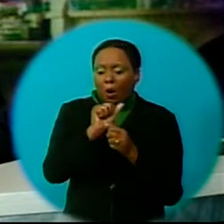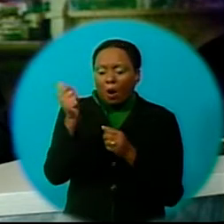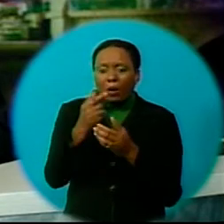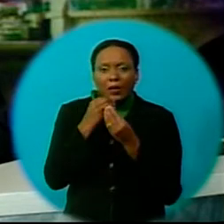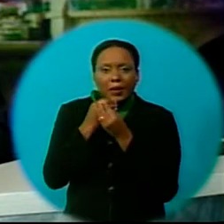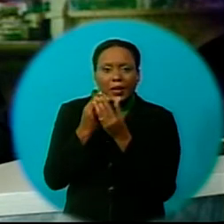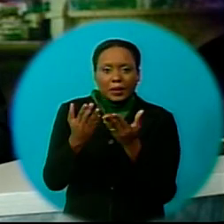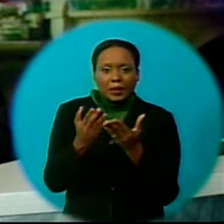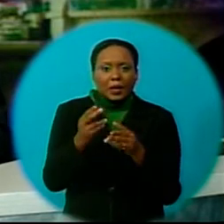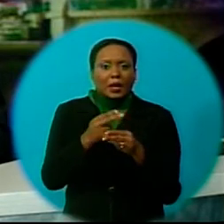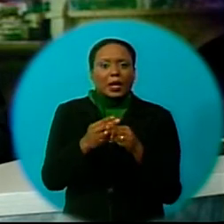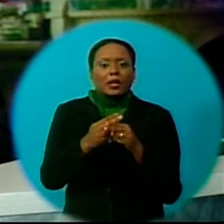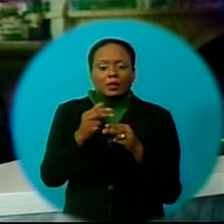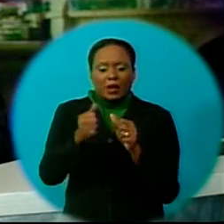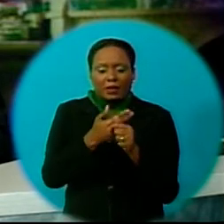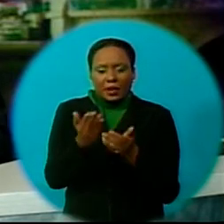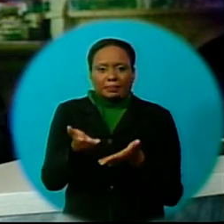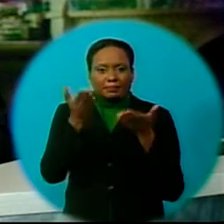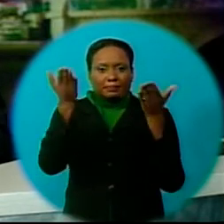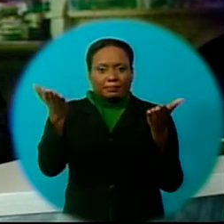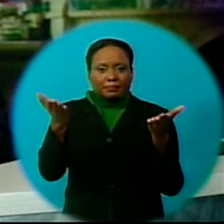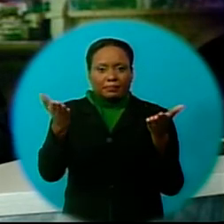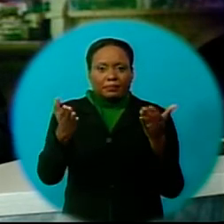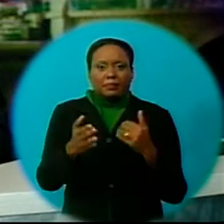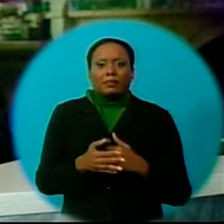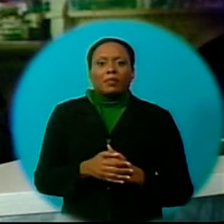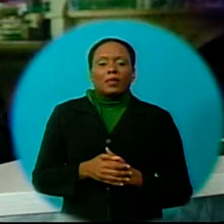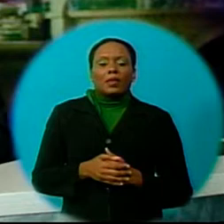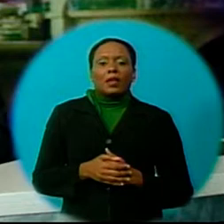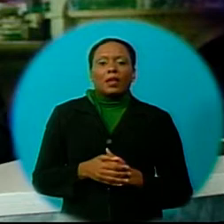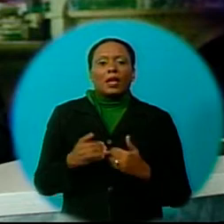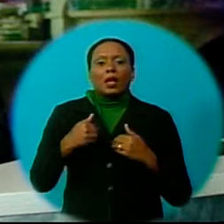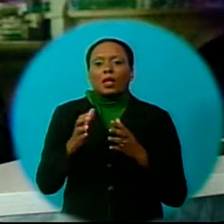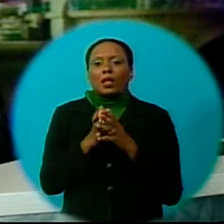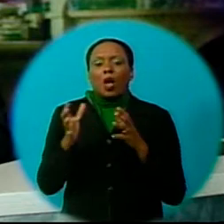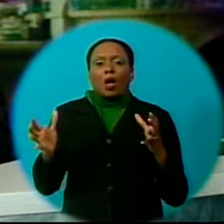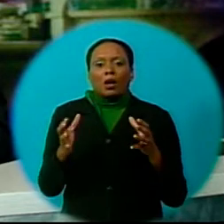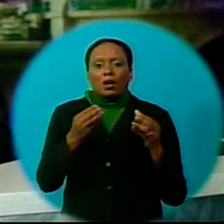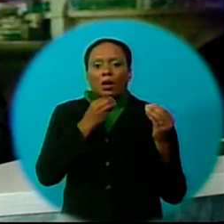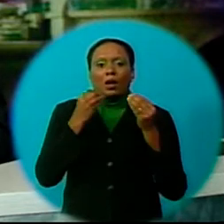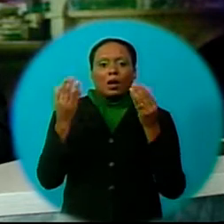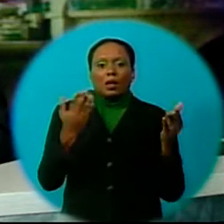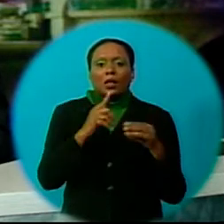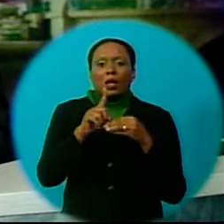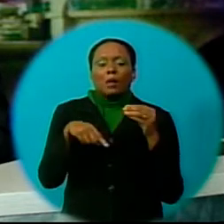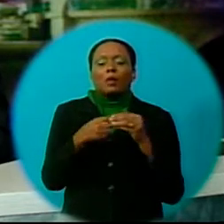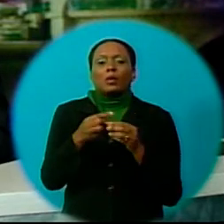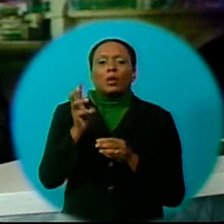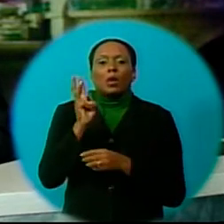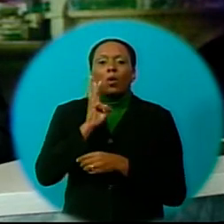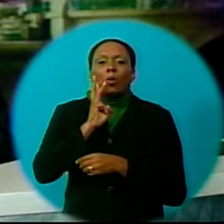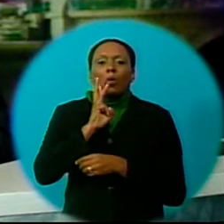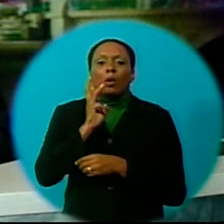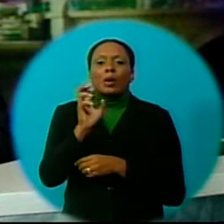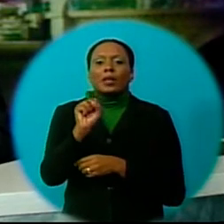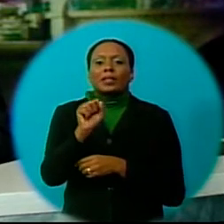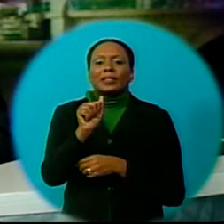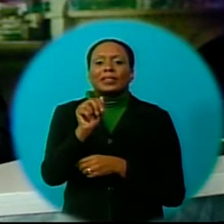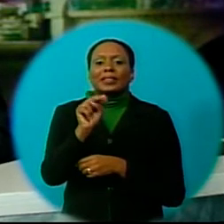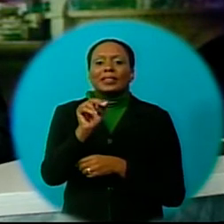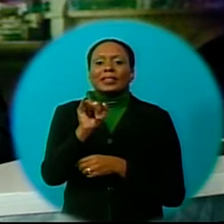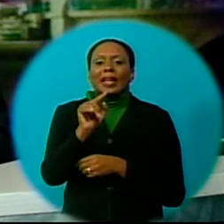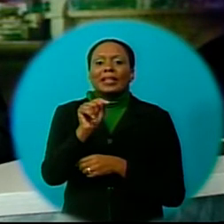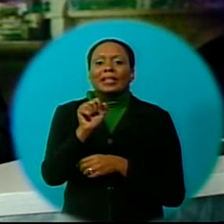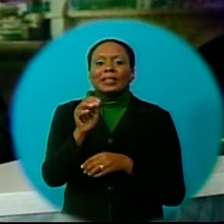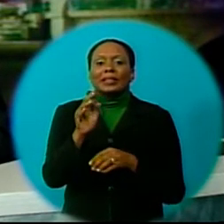will be made available soon. His comments came as groundbreaking was broken for the Package A component of the Water Sanitation